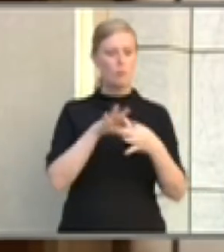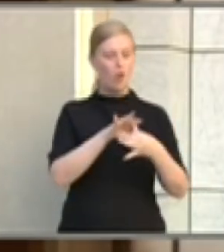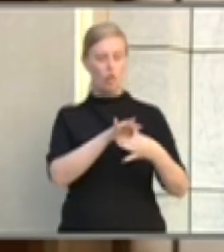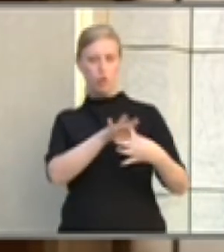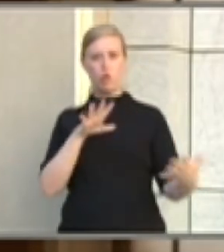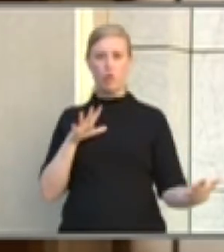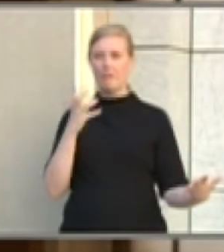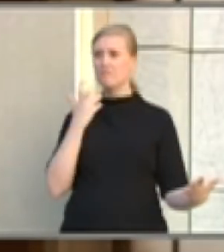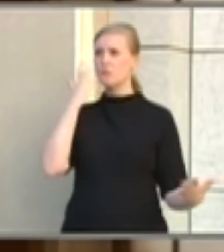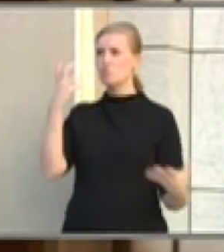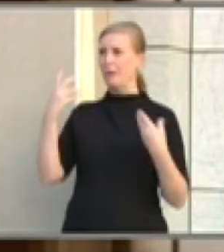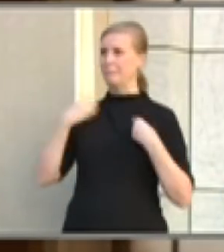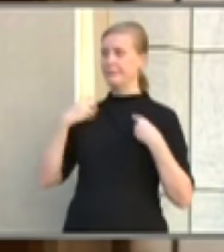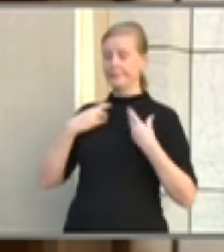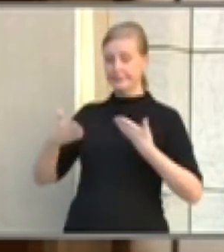businesses.